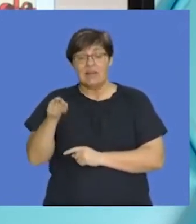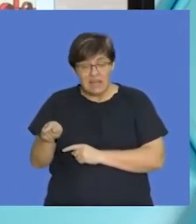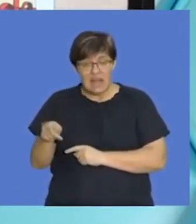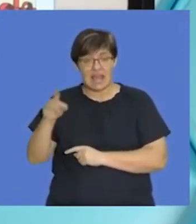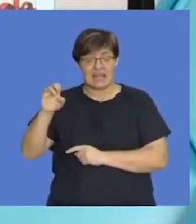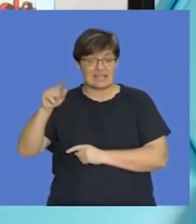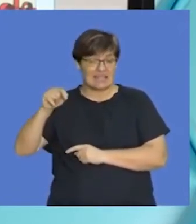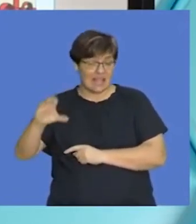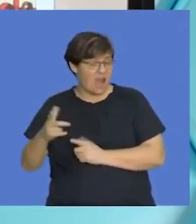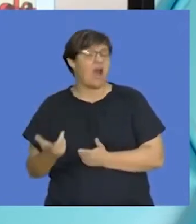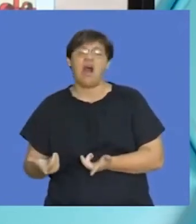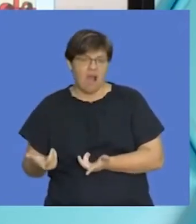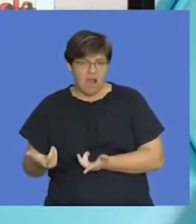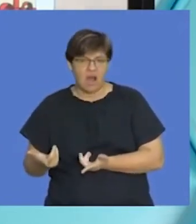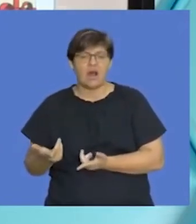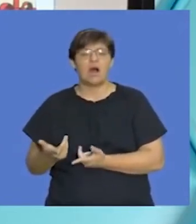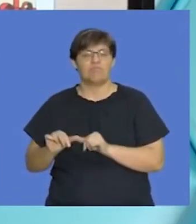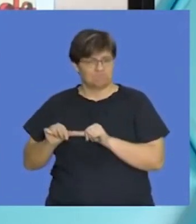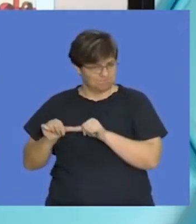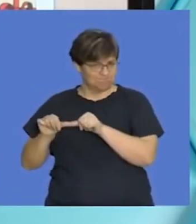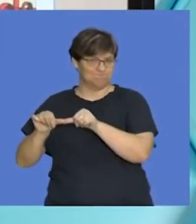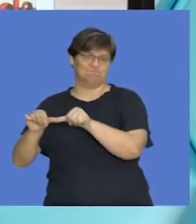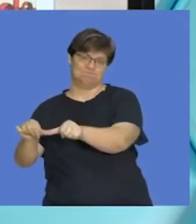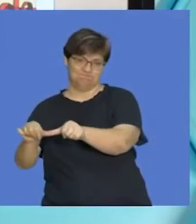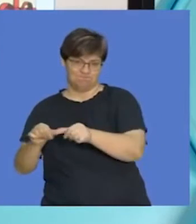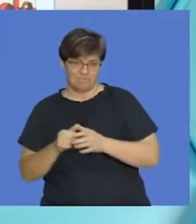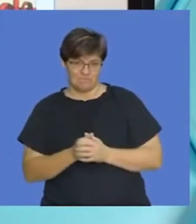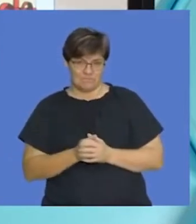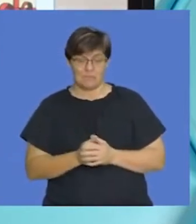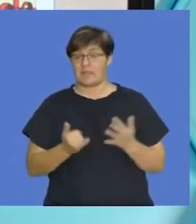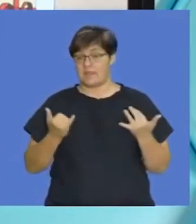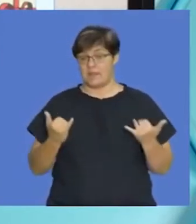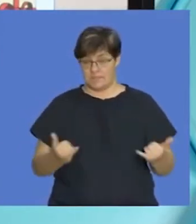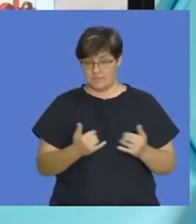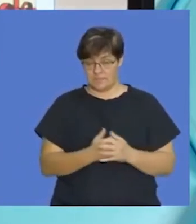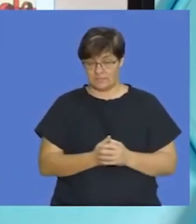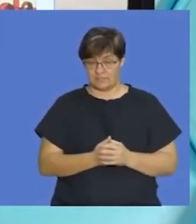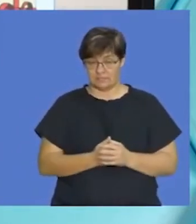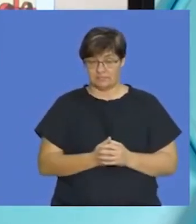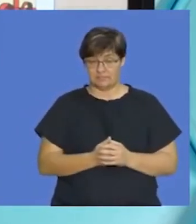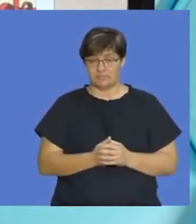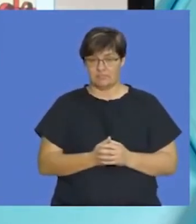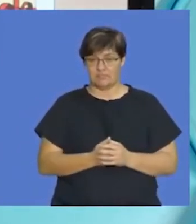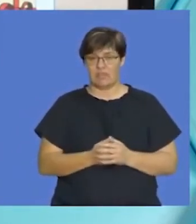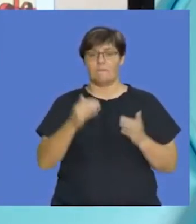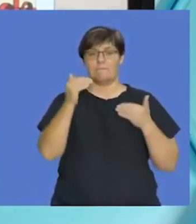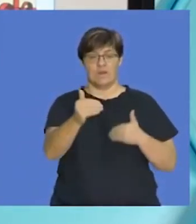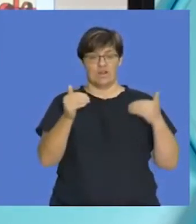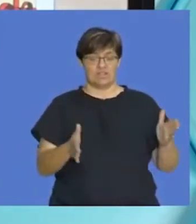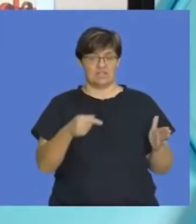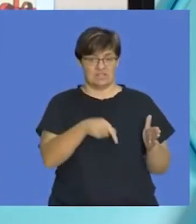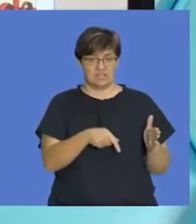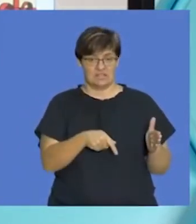that kinetic friction is constant, okay? Now, this was a